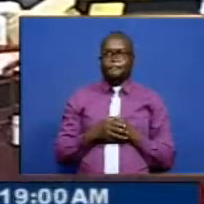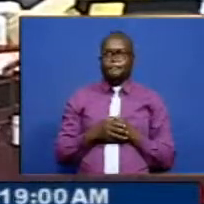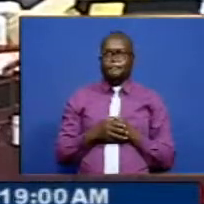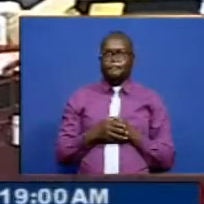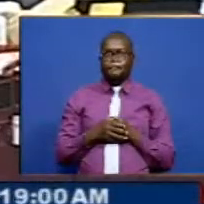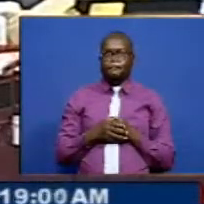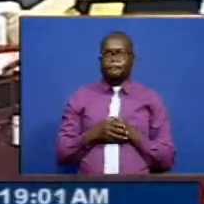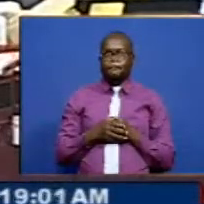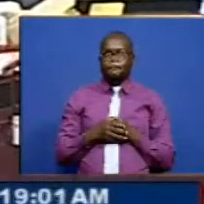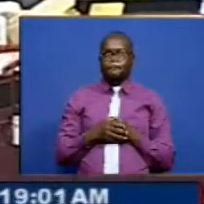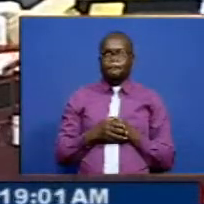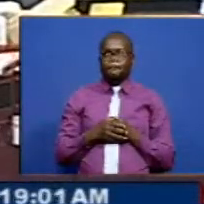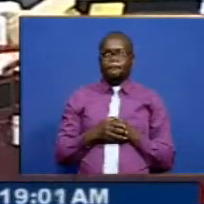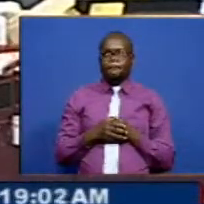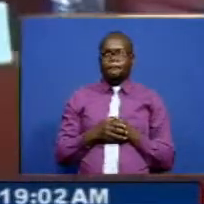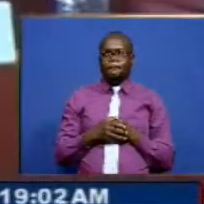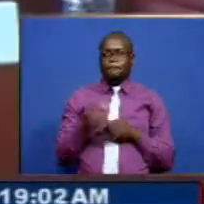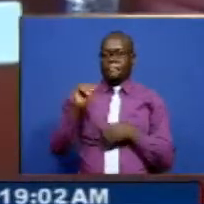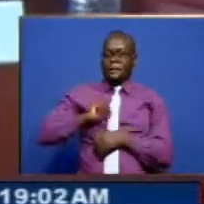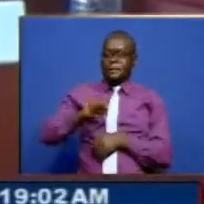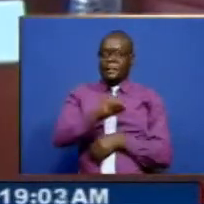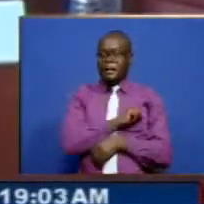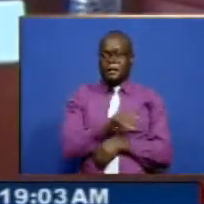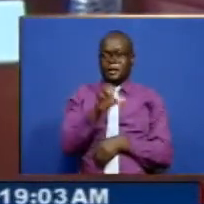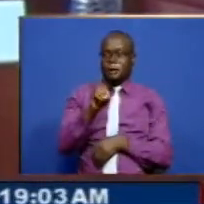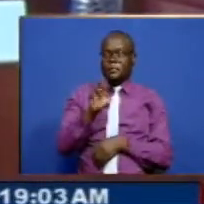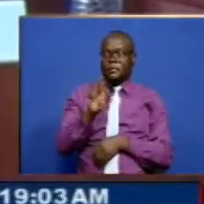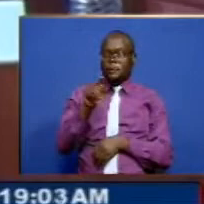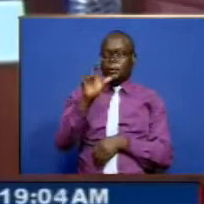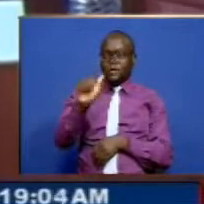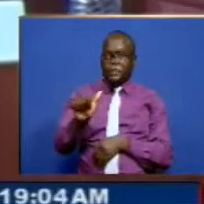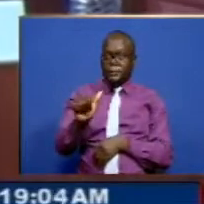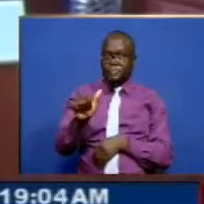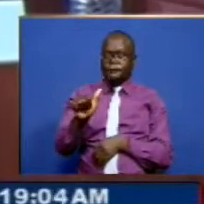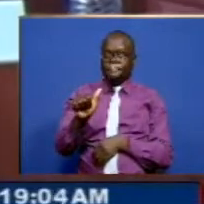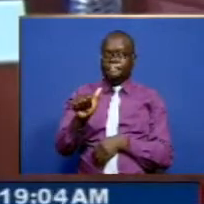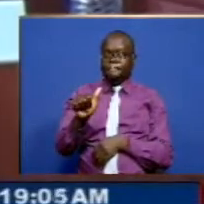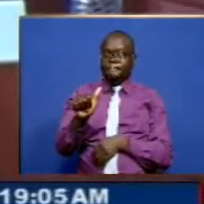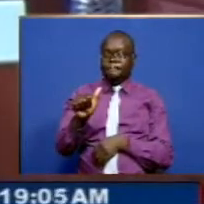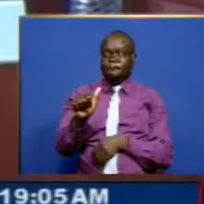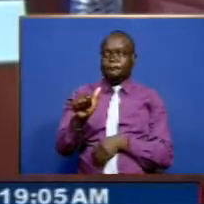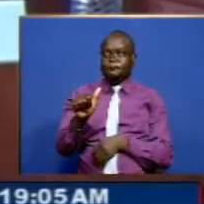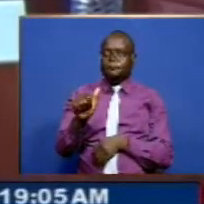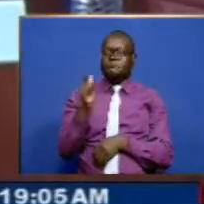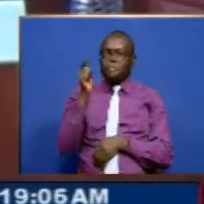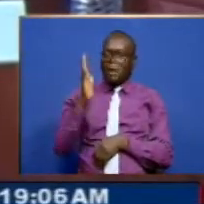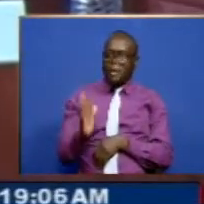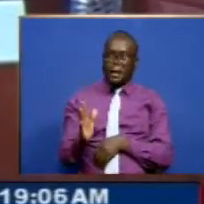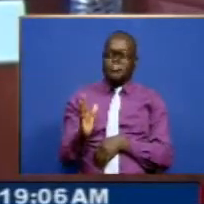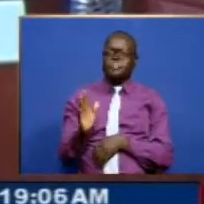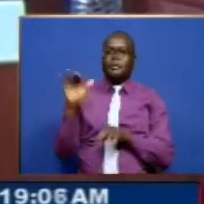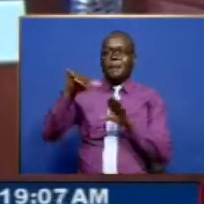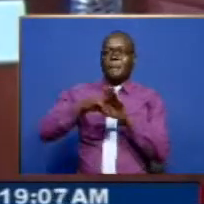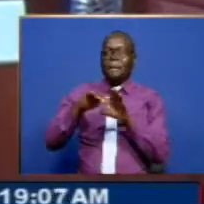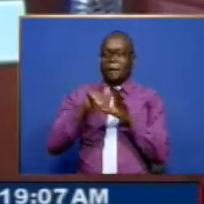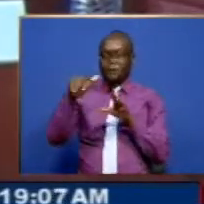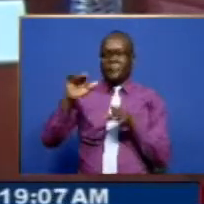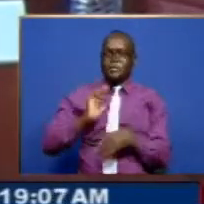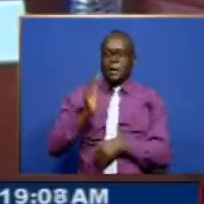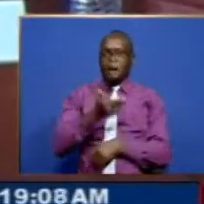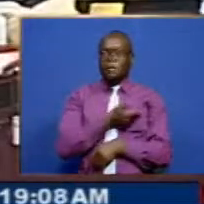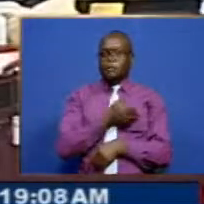Senator Uta? Senator Fred Uta, Senator for Kisumu County, a member of this special